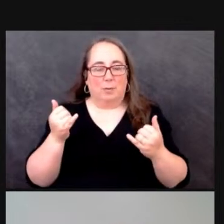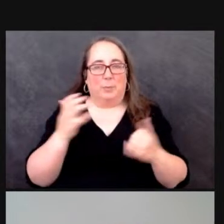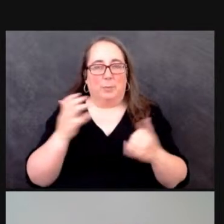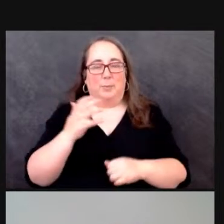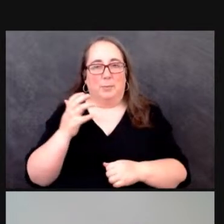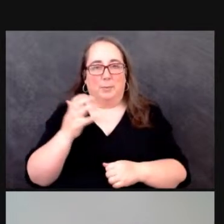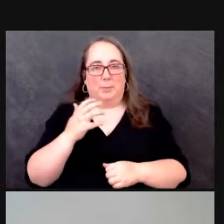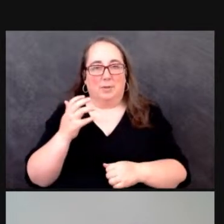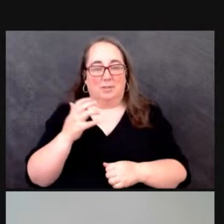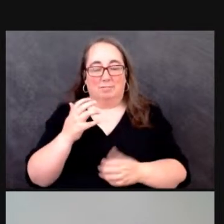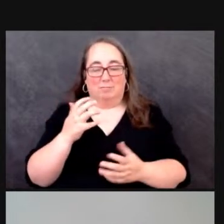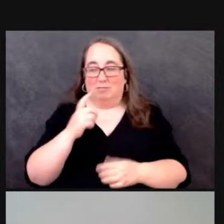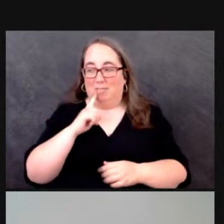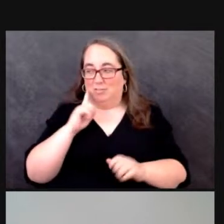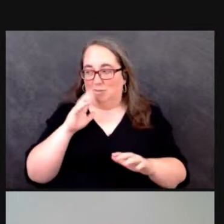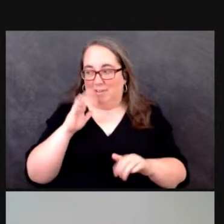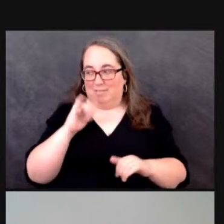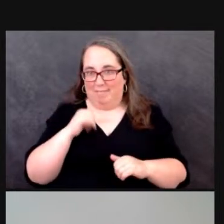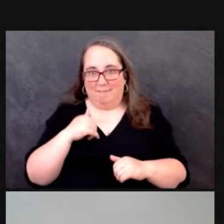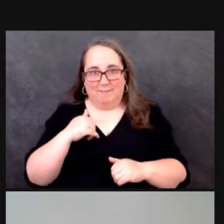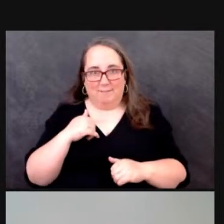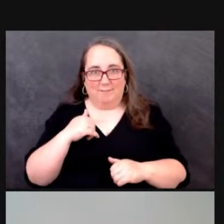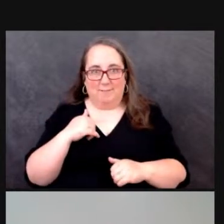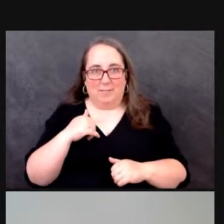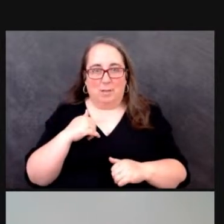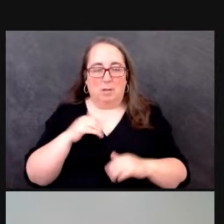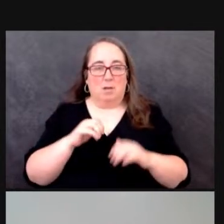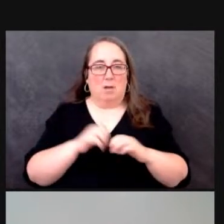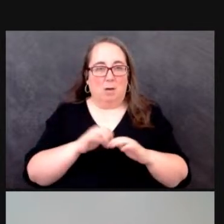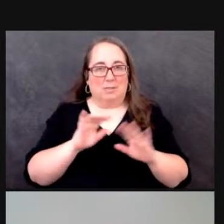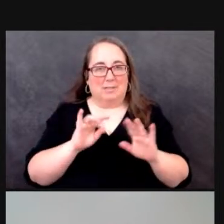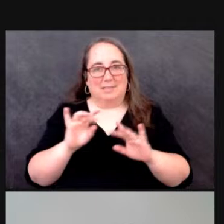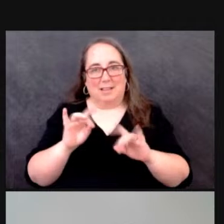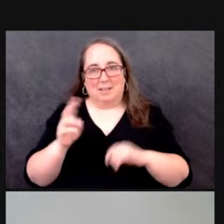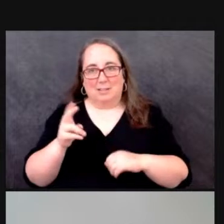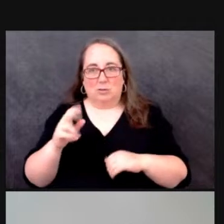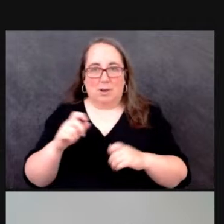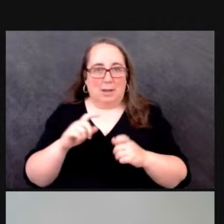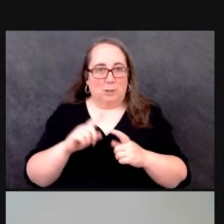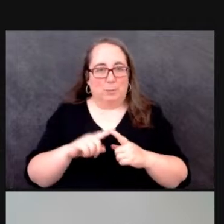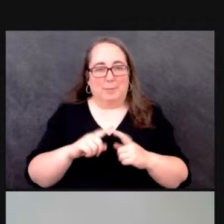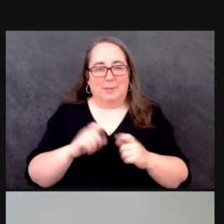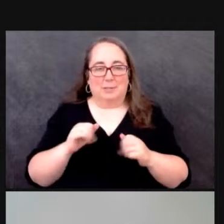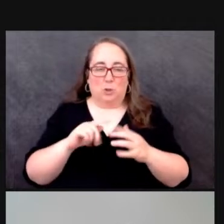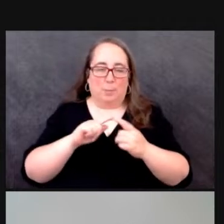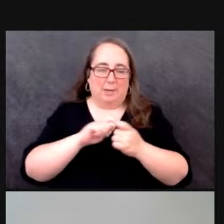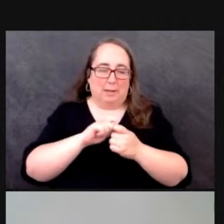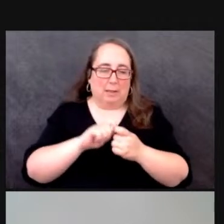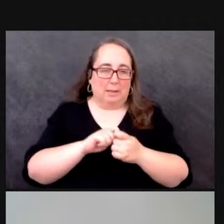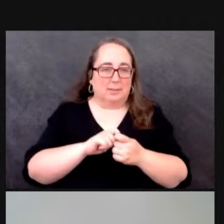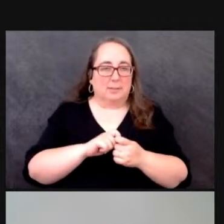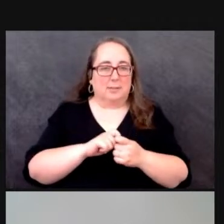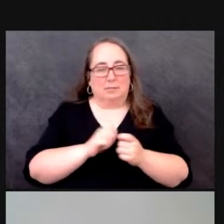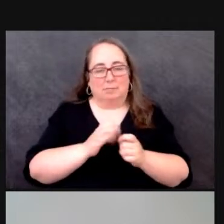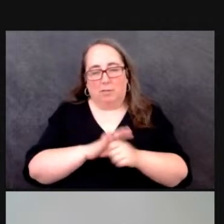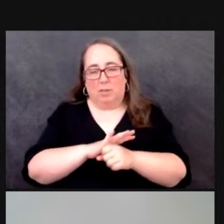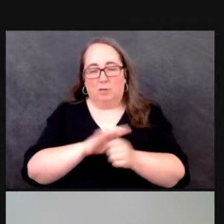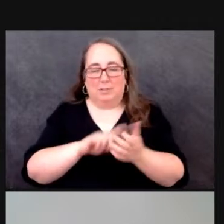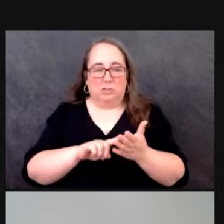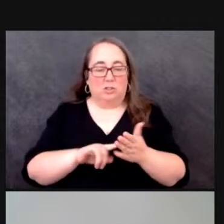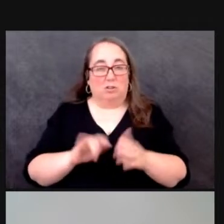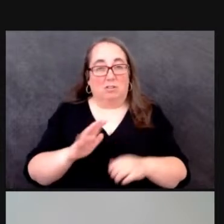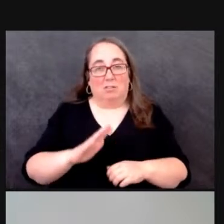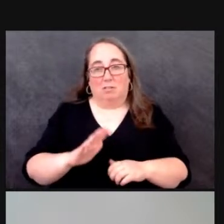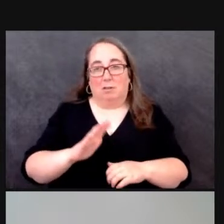that it even exists. How these selected histories had to be so meticulously and thoroughly researched at a time